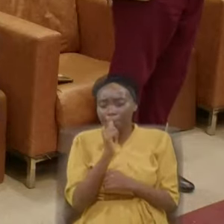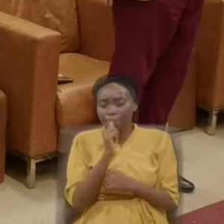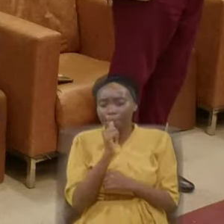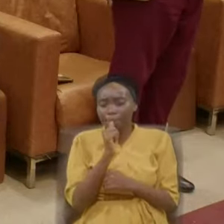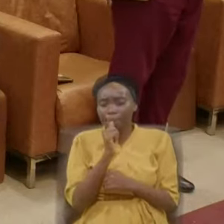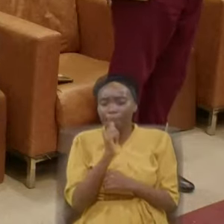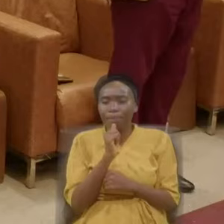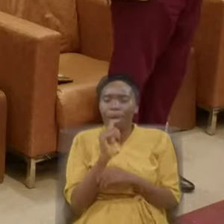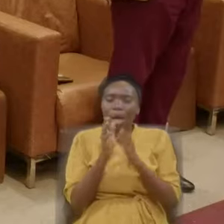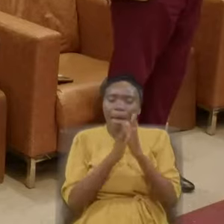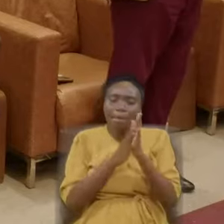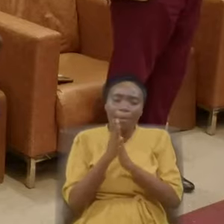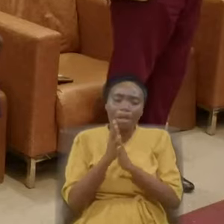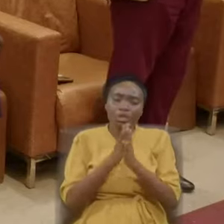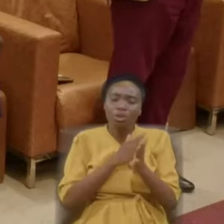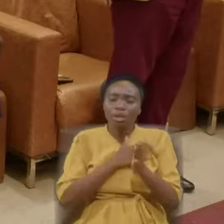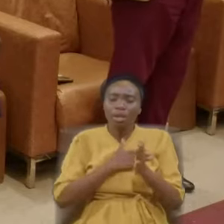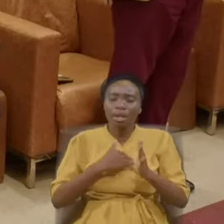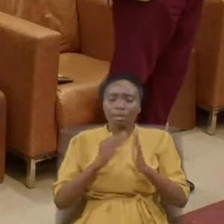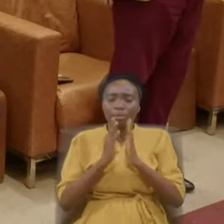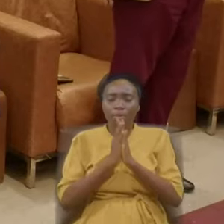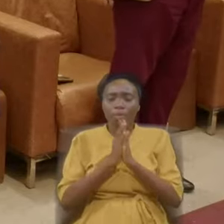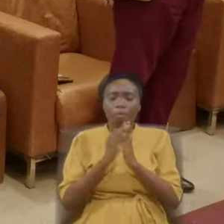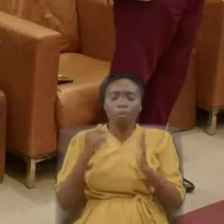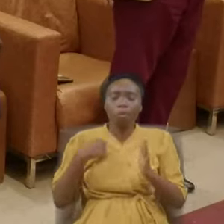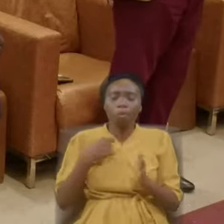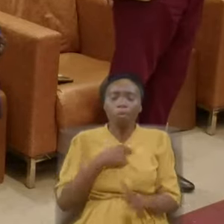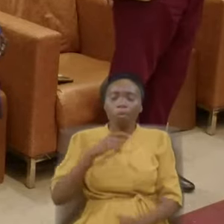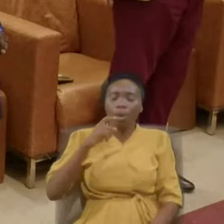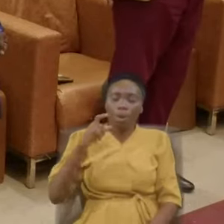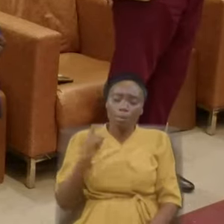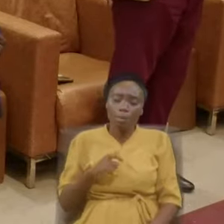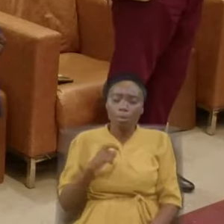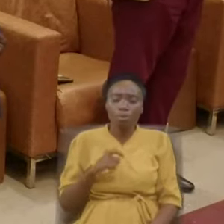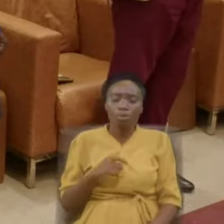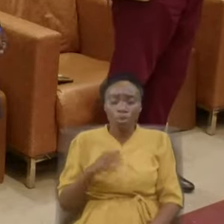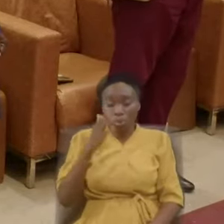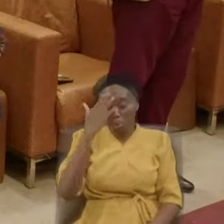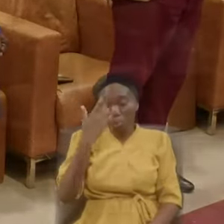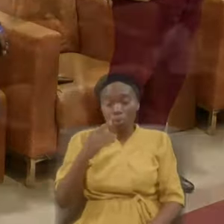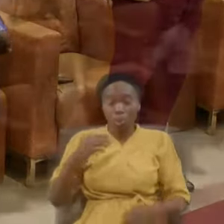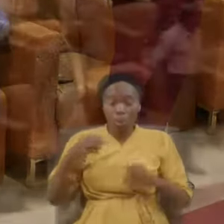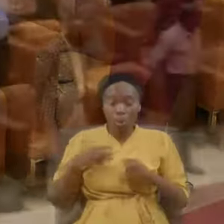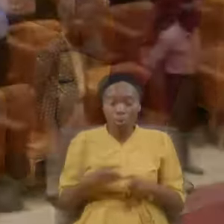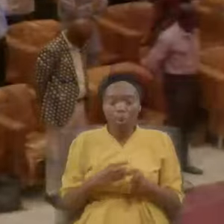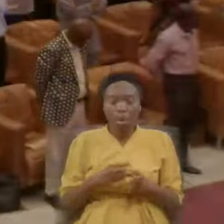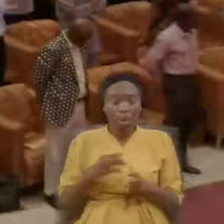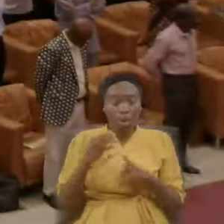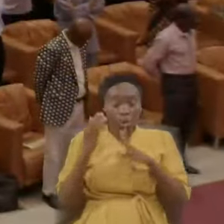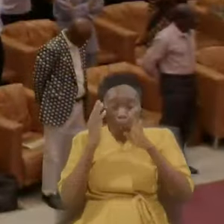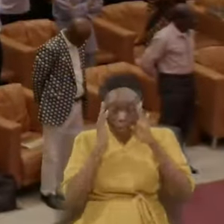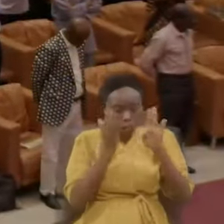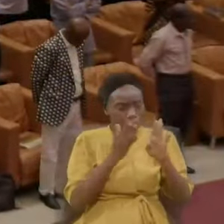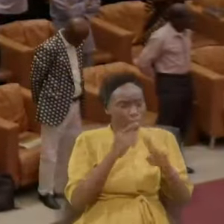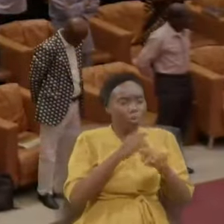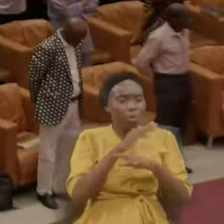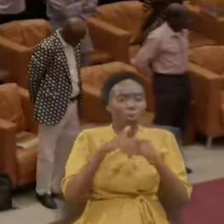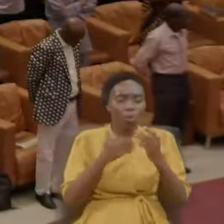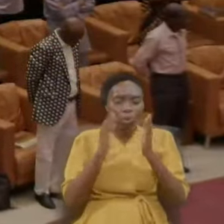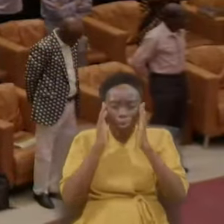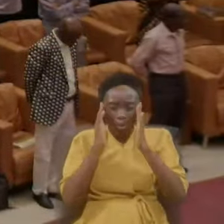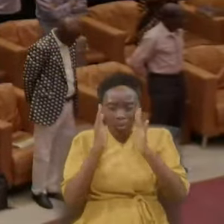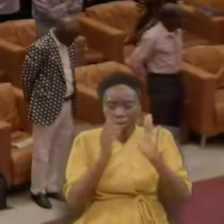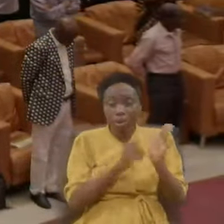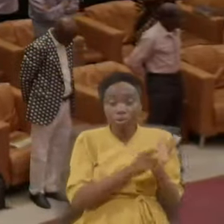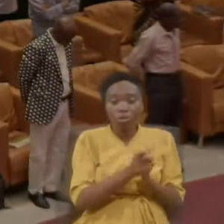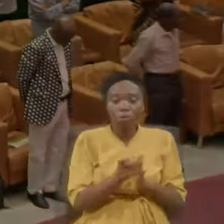passion, and prayer. We must look away from all form of distractions we are